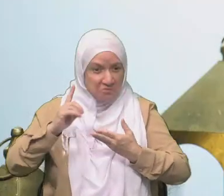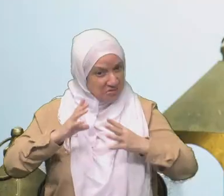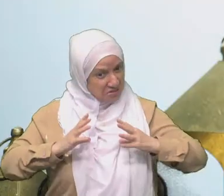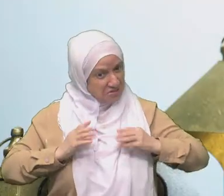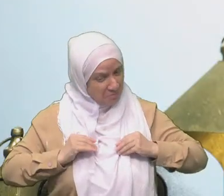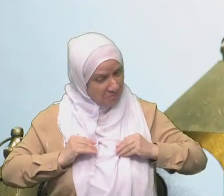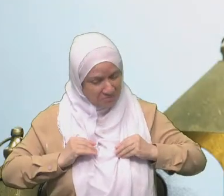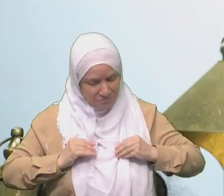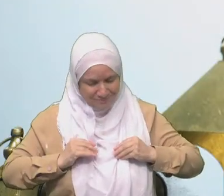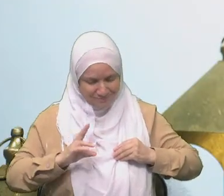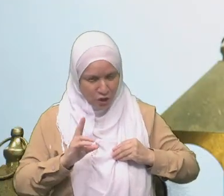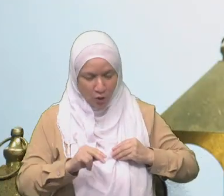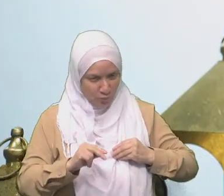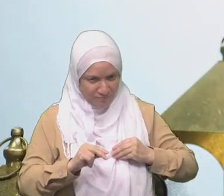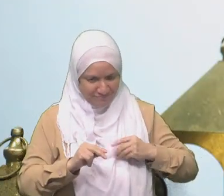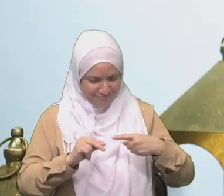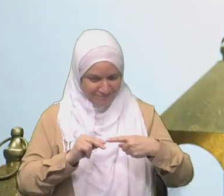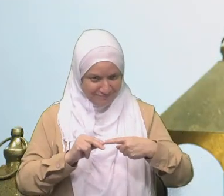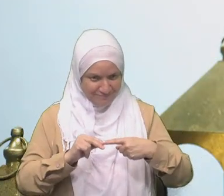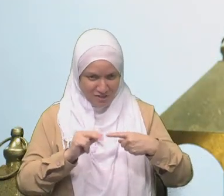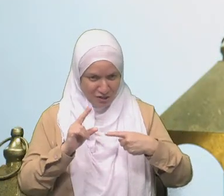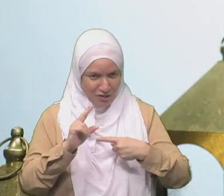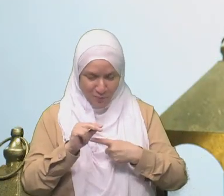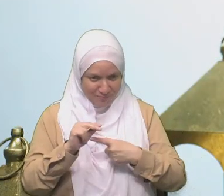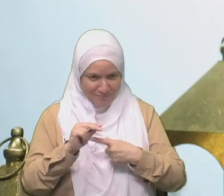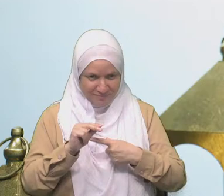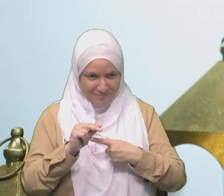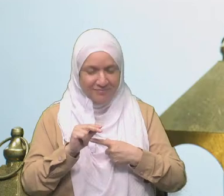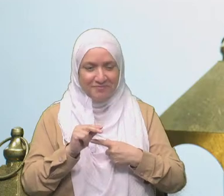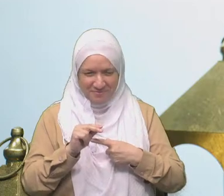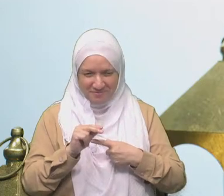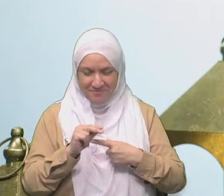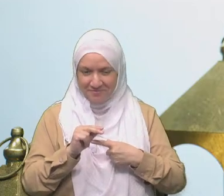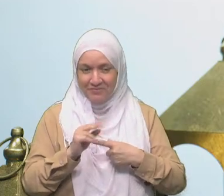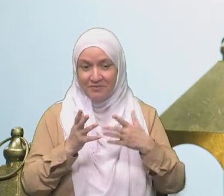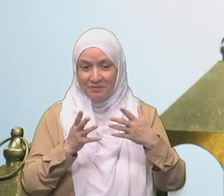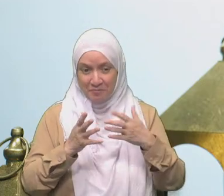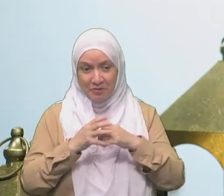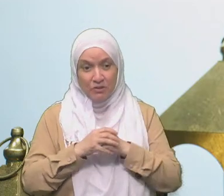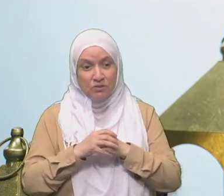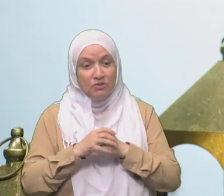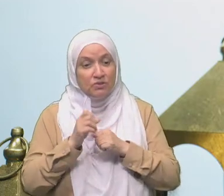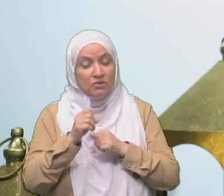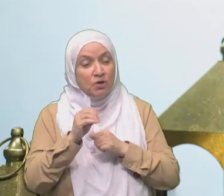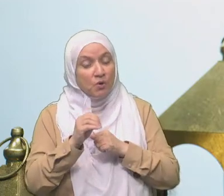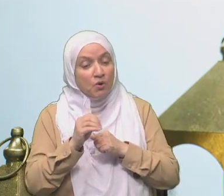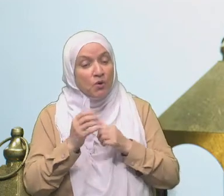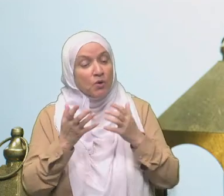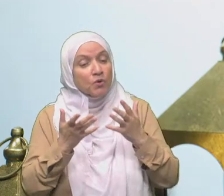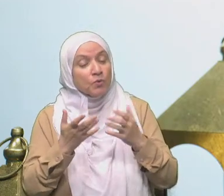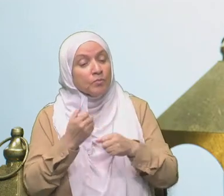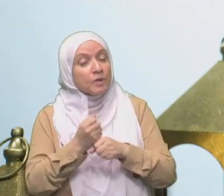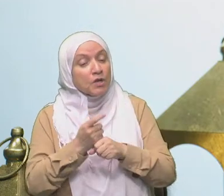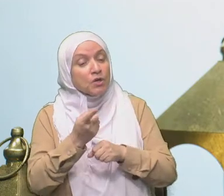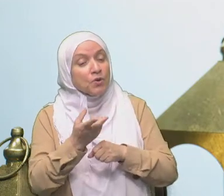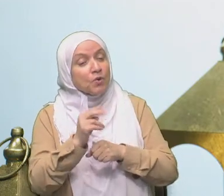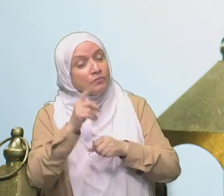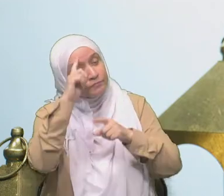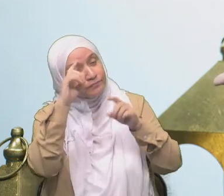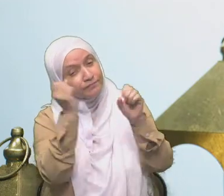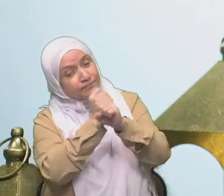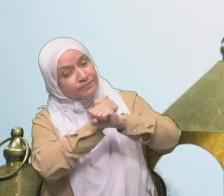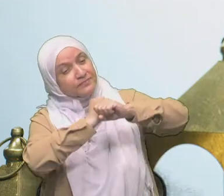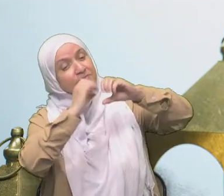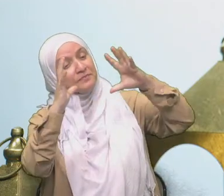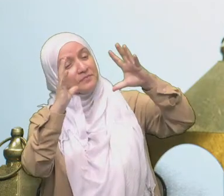without building the stone. That's really what it is at the end of the day. You're making your own version of Allah, and you're saying that's husn al-dhan in Allah. That's